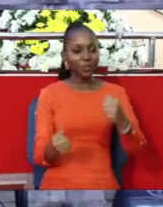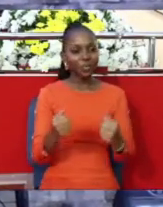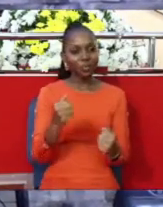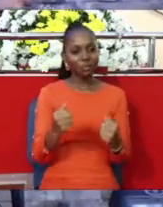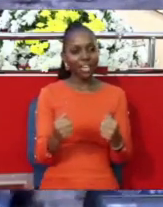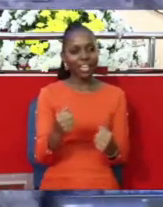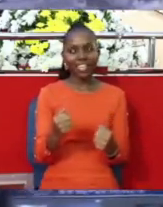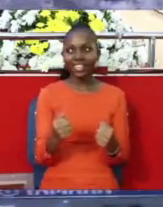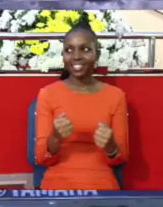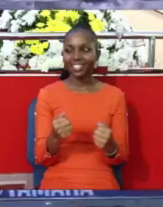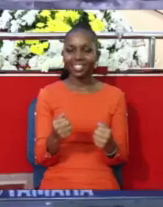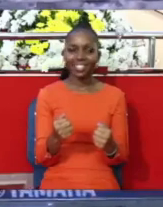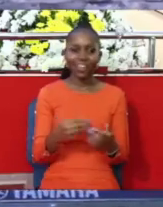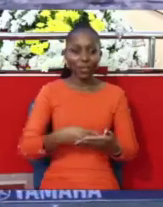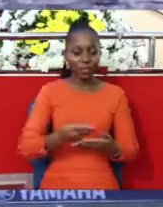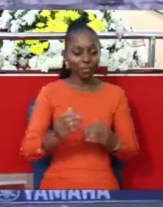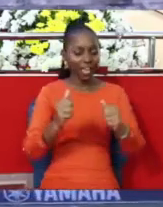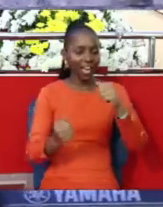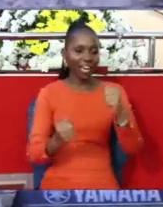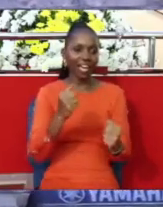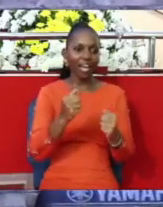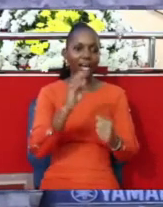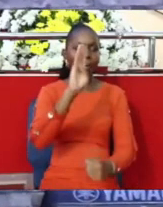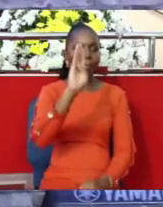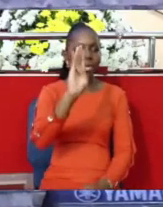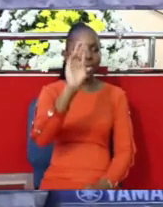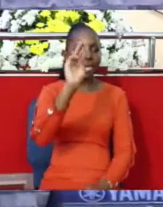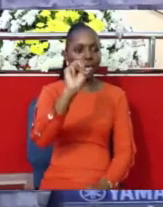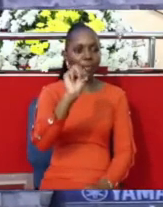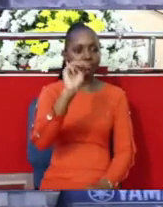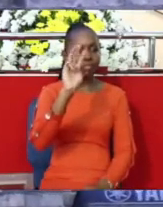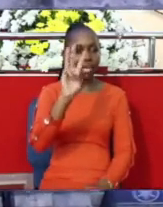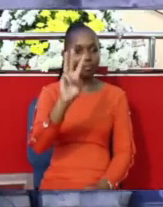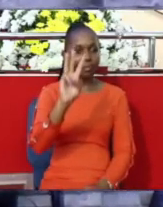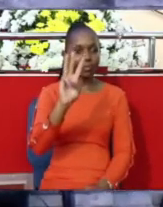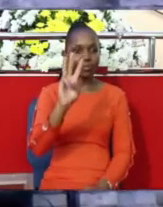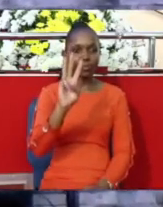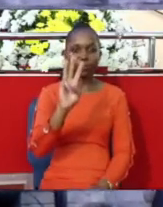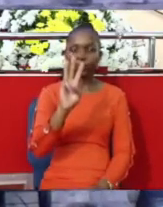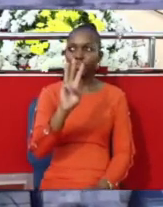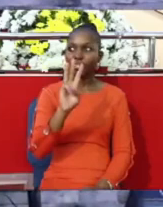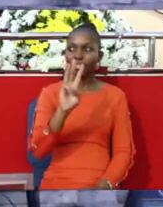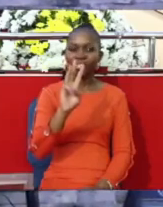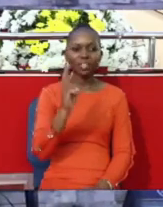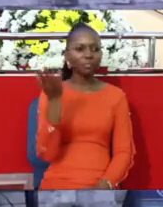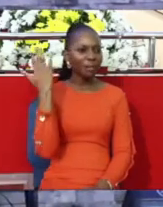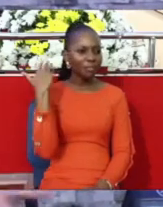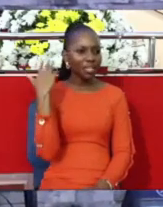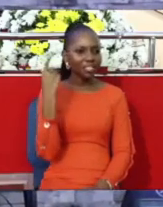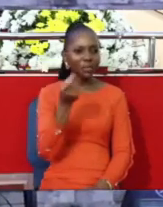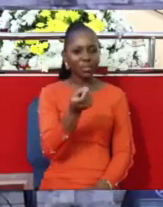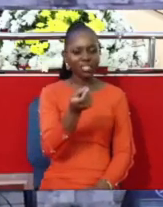BMW haikuwa ya pesa nyingi. Kwanza kama imetumiwa mahali pengine. Ilikuwa ngiri kama 20 something, it was 22, like 20, 20 something.